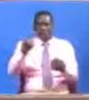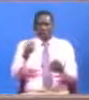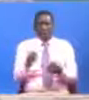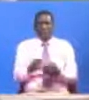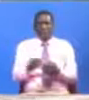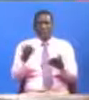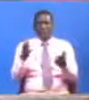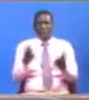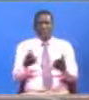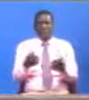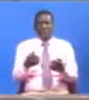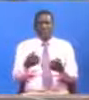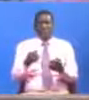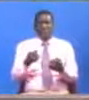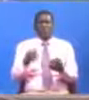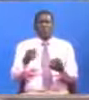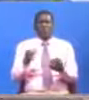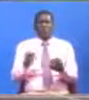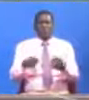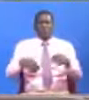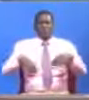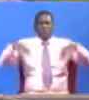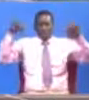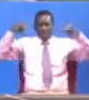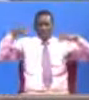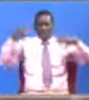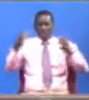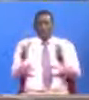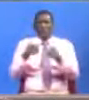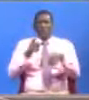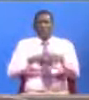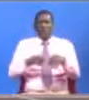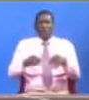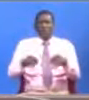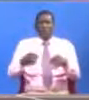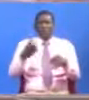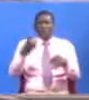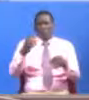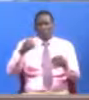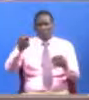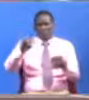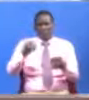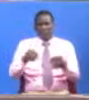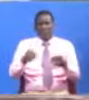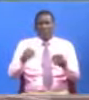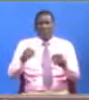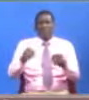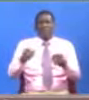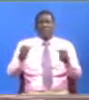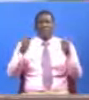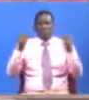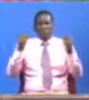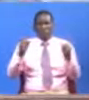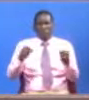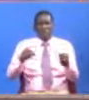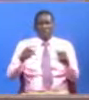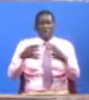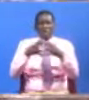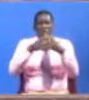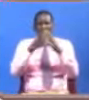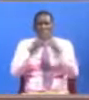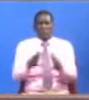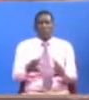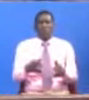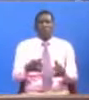the mood, and it proved to be ominous when the heavens opened as the Olympic 200 meters silver medalist American Kenny Bednarek